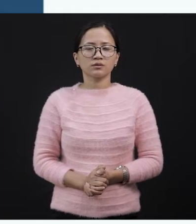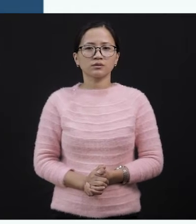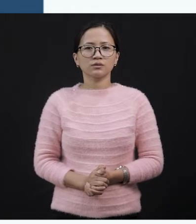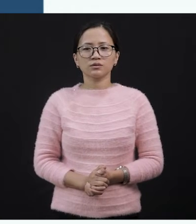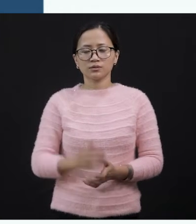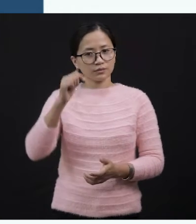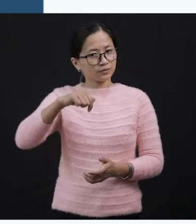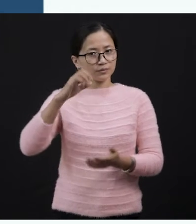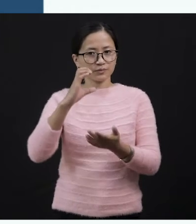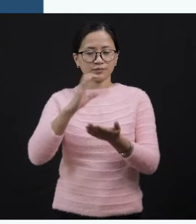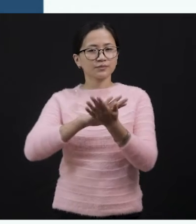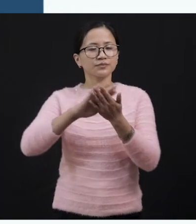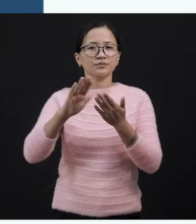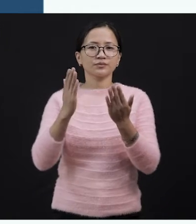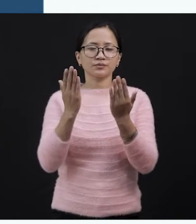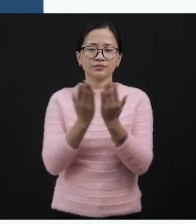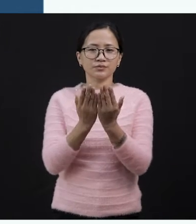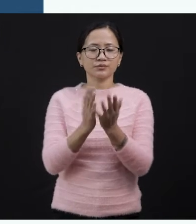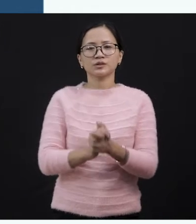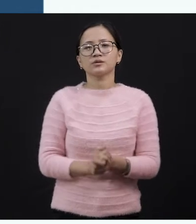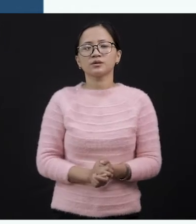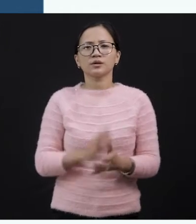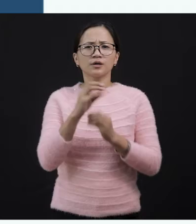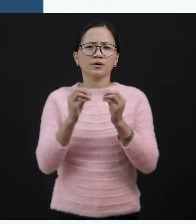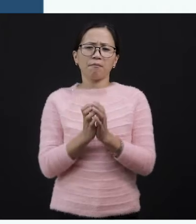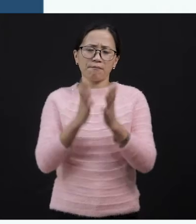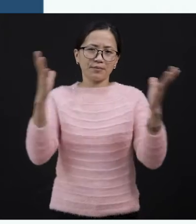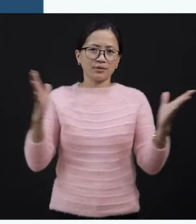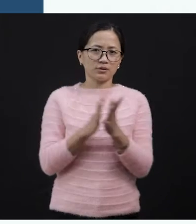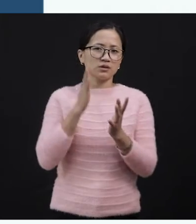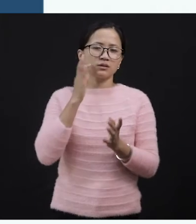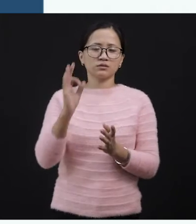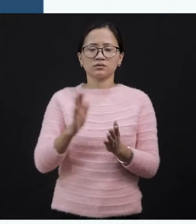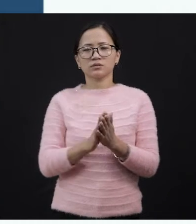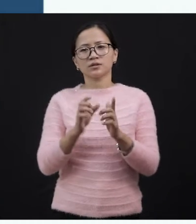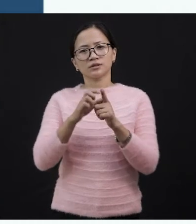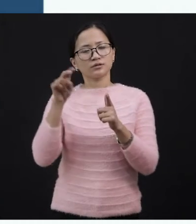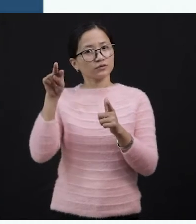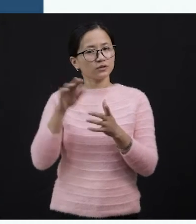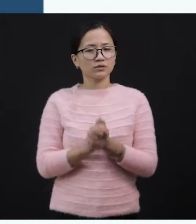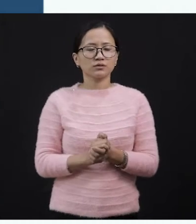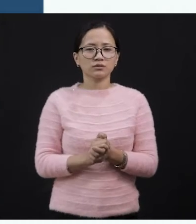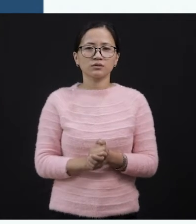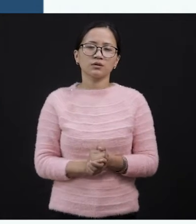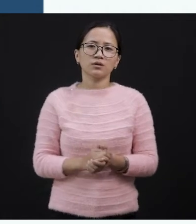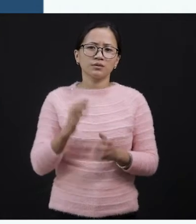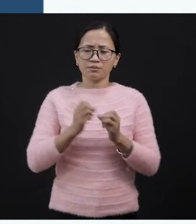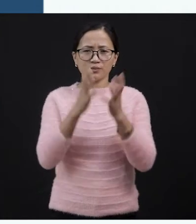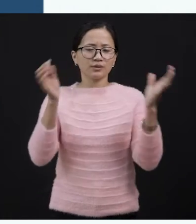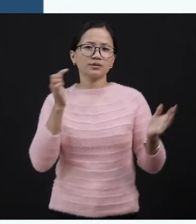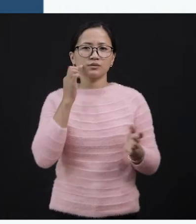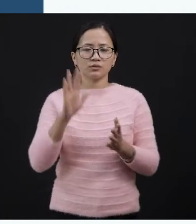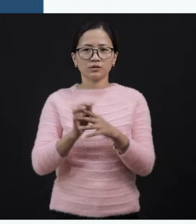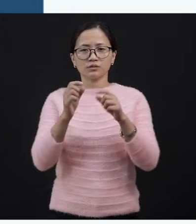So, in this chapter, we have learned about many important definitions and many important